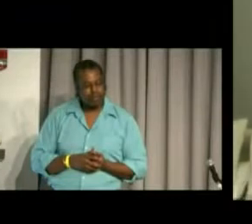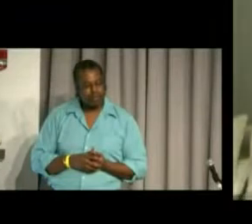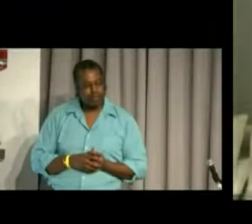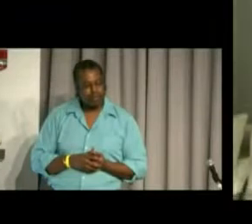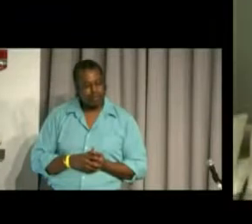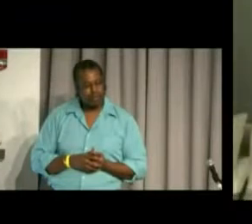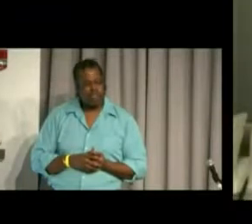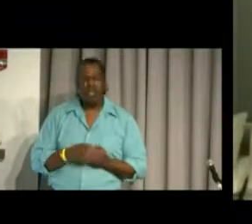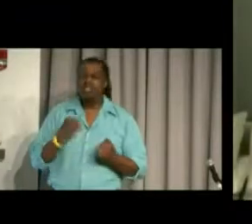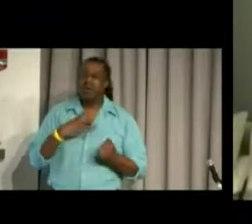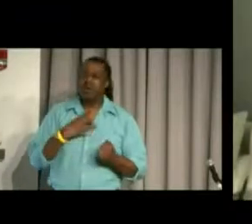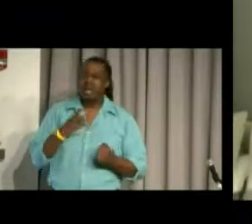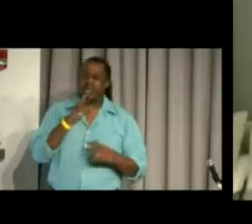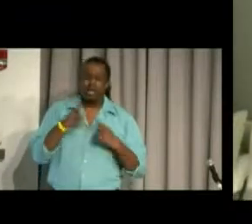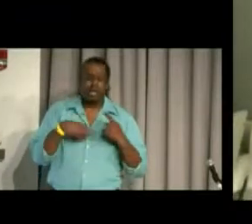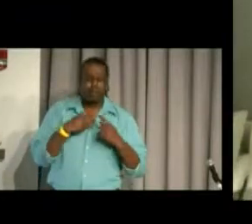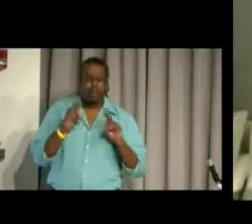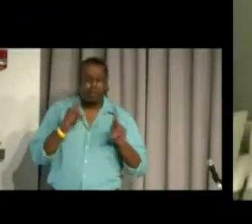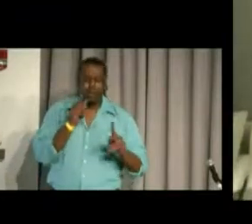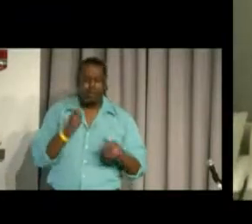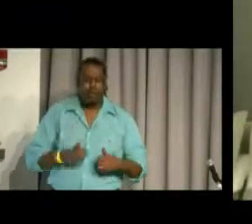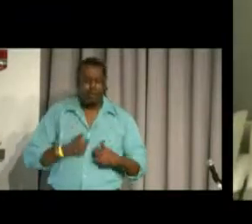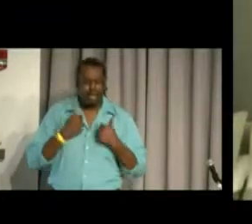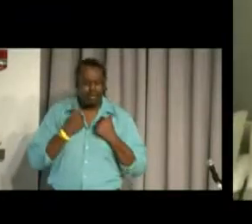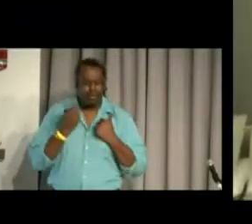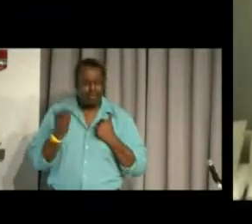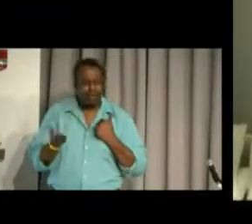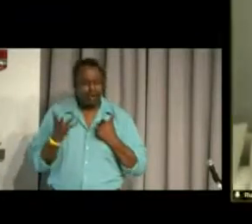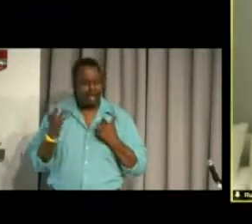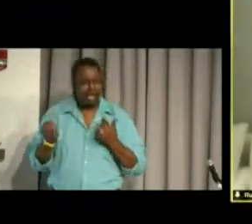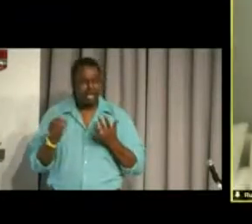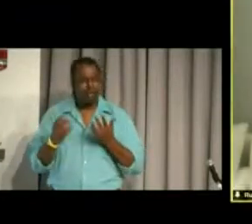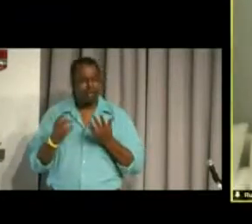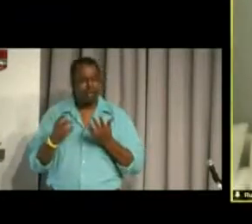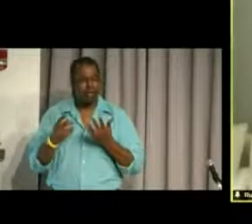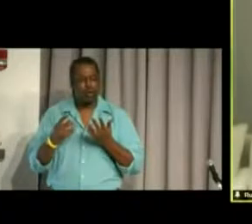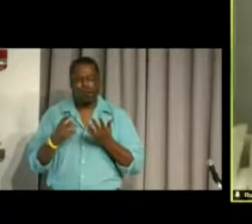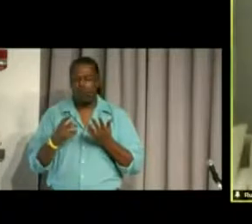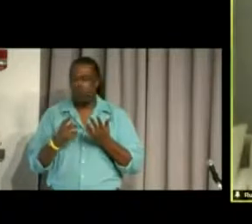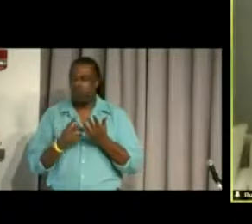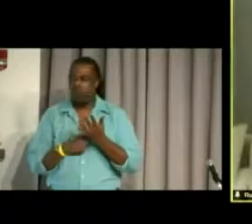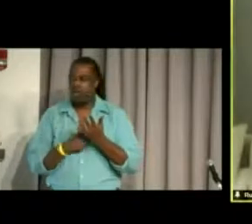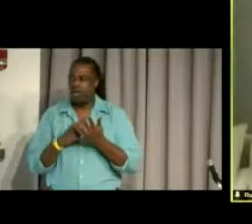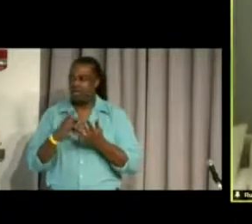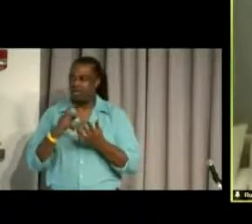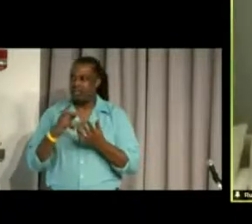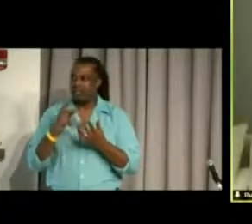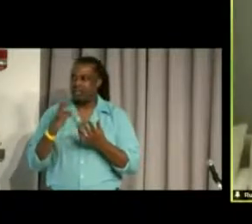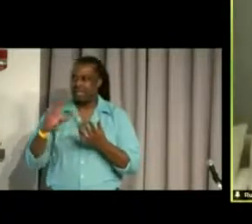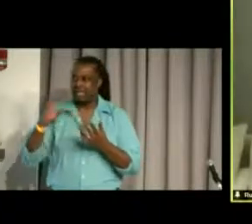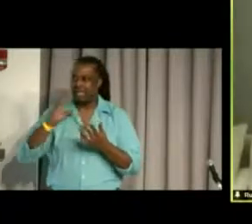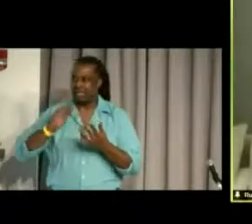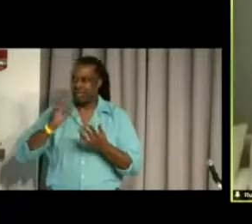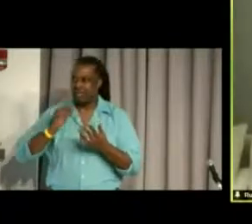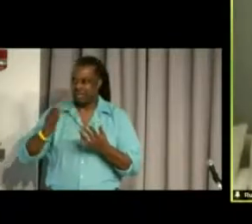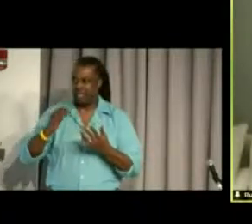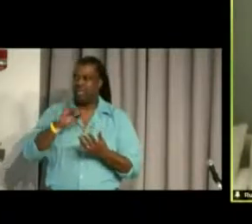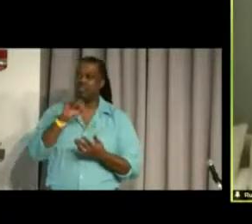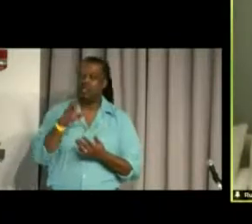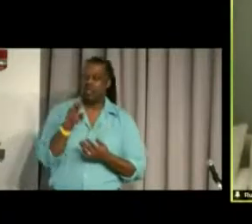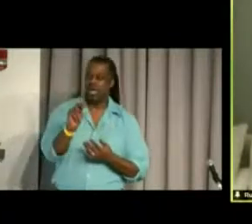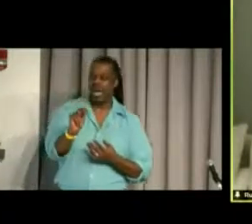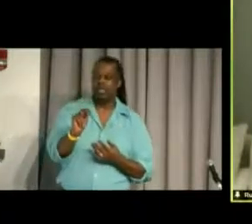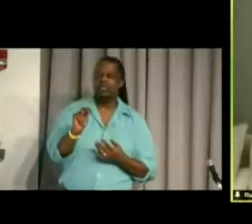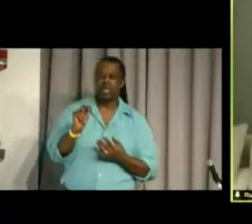there. Can you tell me a bit about the demographics of that area? Yeah. So Jackson, Mississippi is the capital city, as I've stated